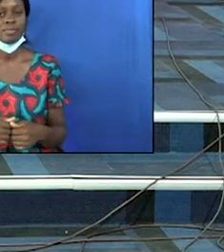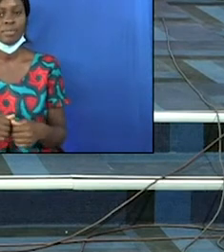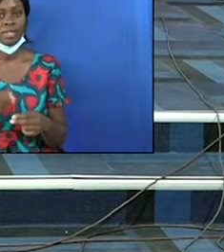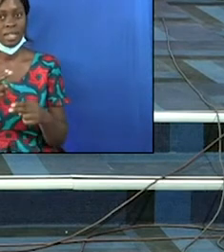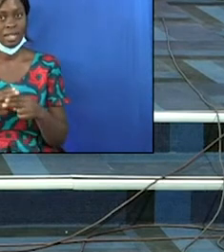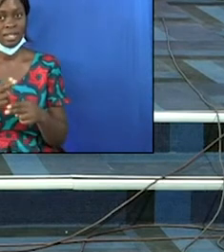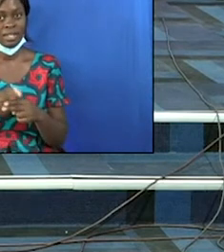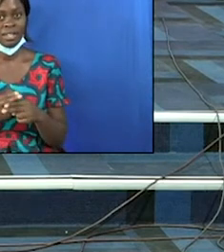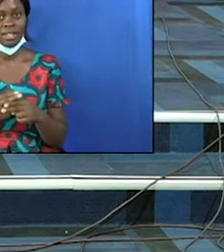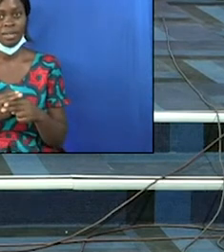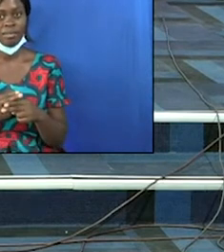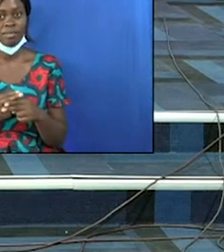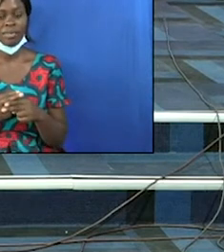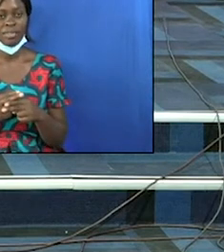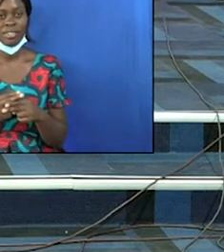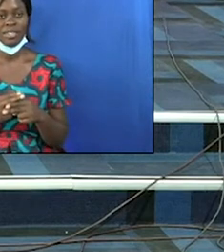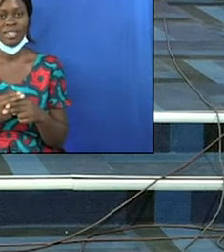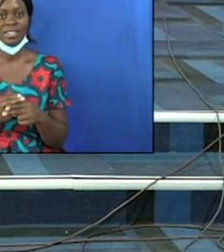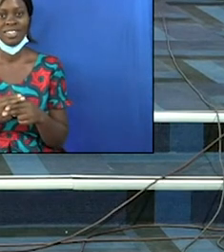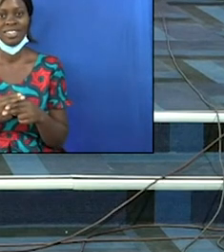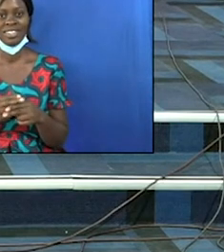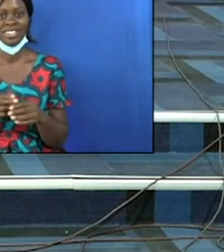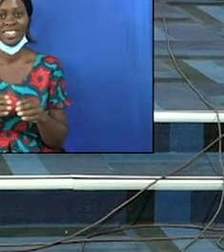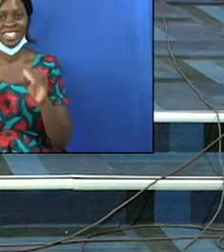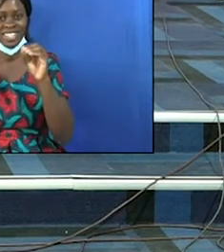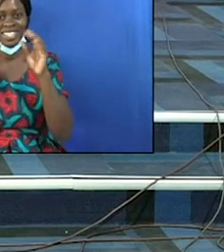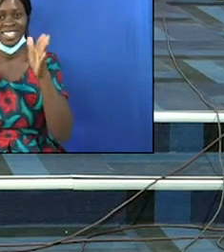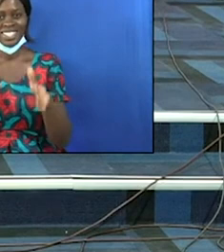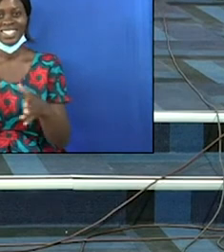My name is Teacher Mary, and I'm gifted in praying.